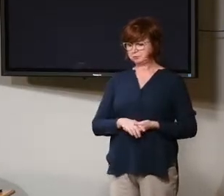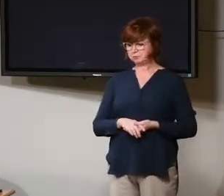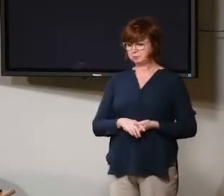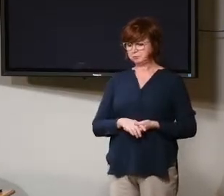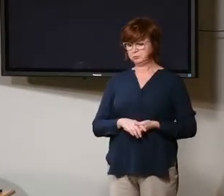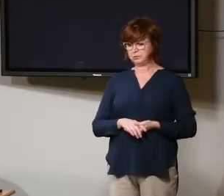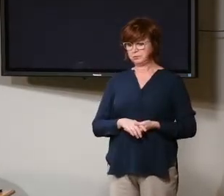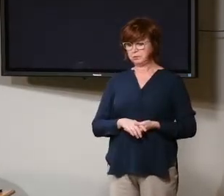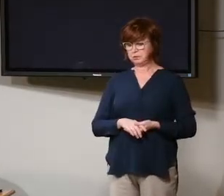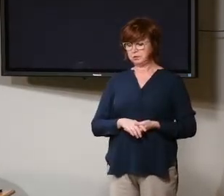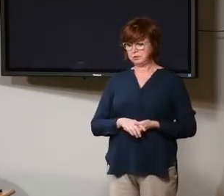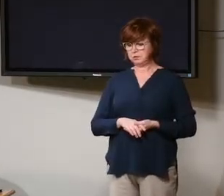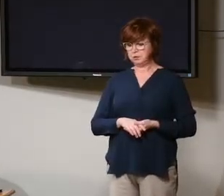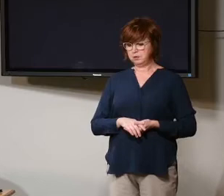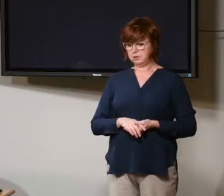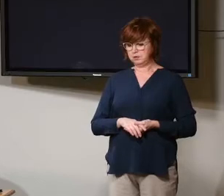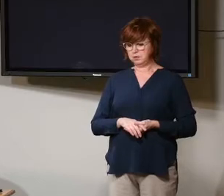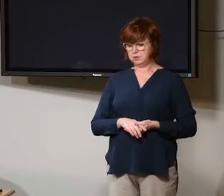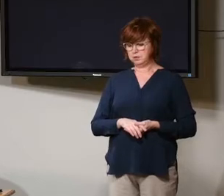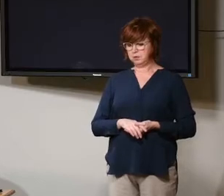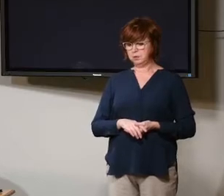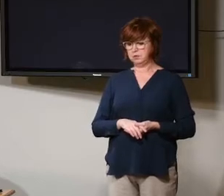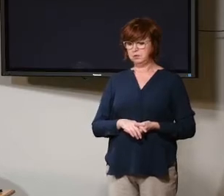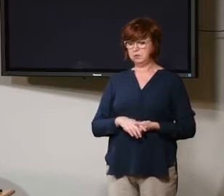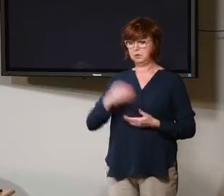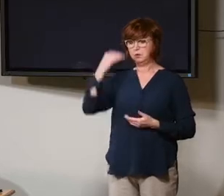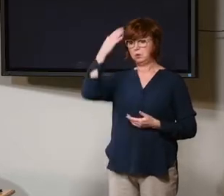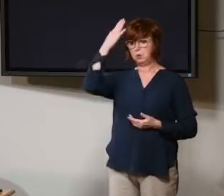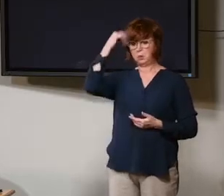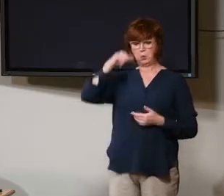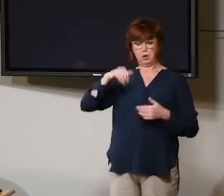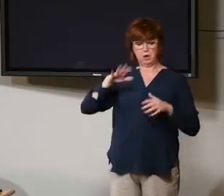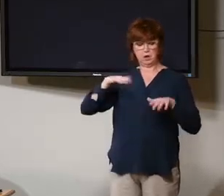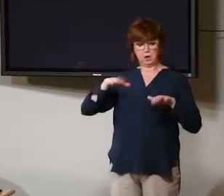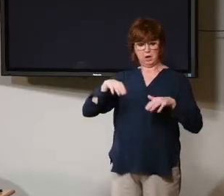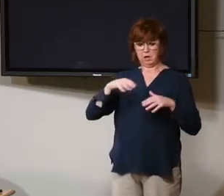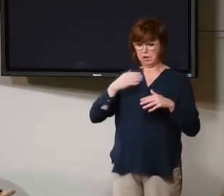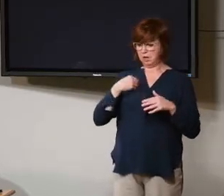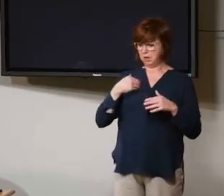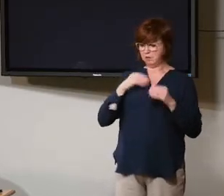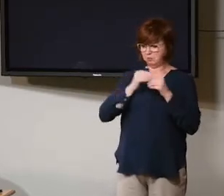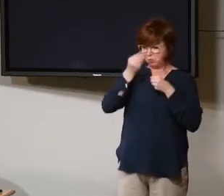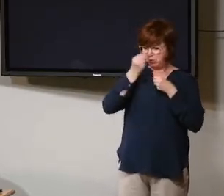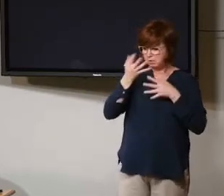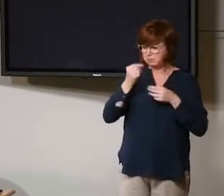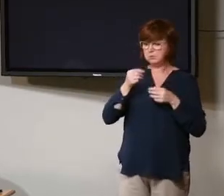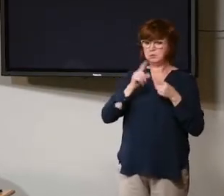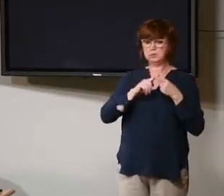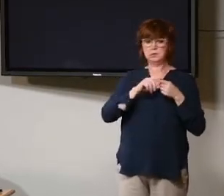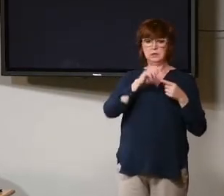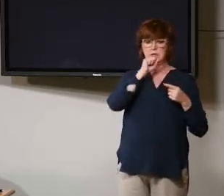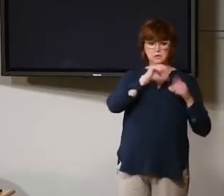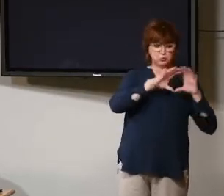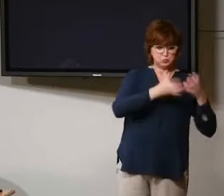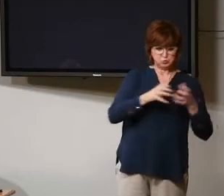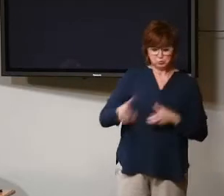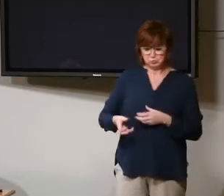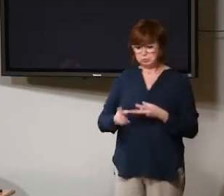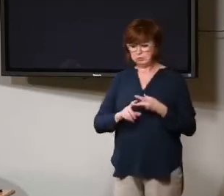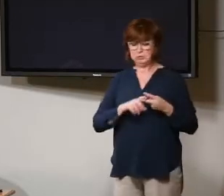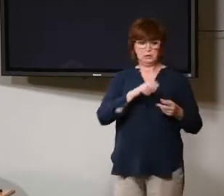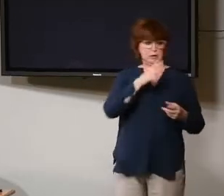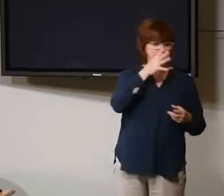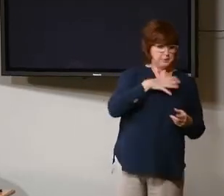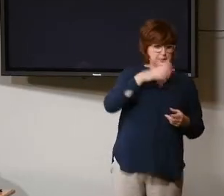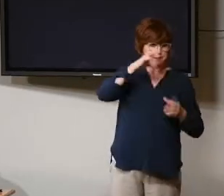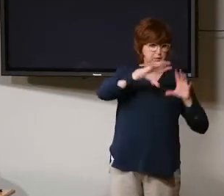breakdowns of the health information as far as age groups, male, female. We get a general percentage, but